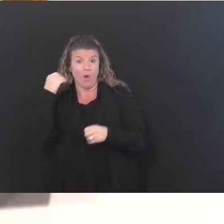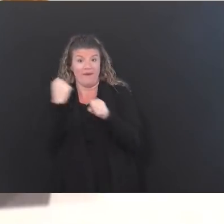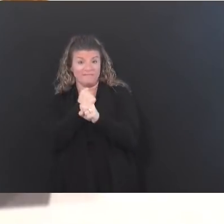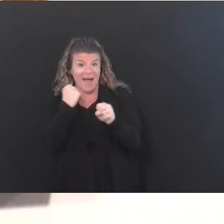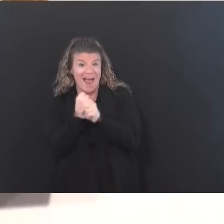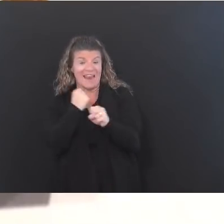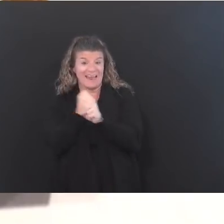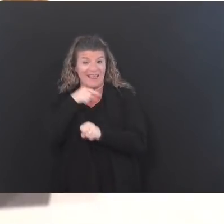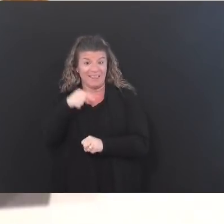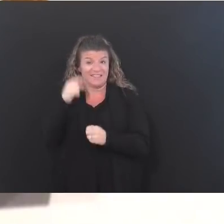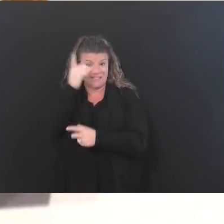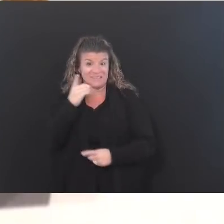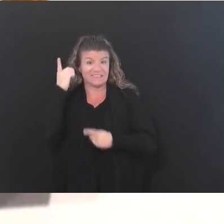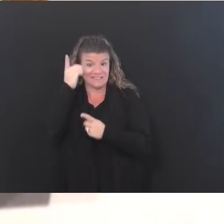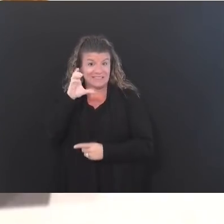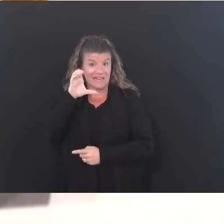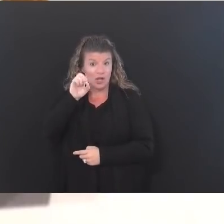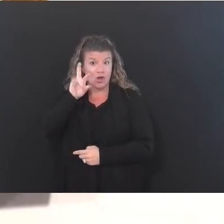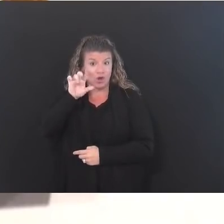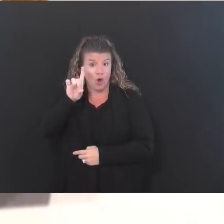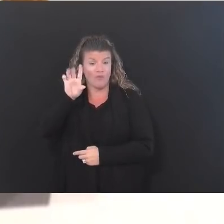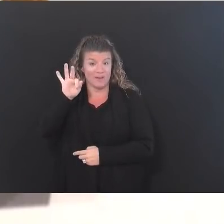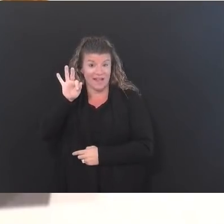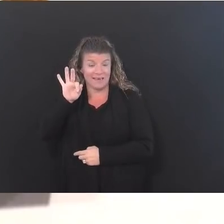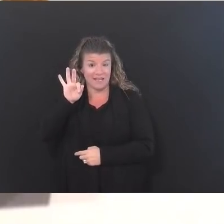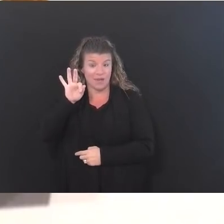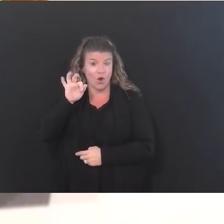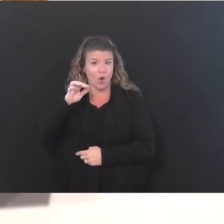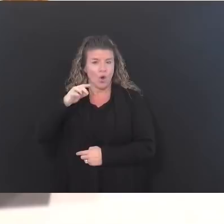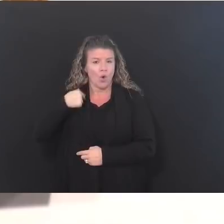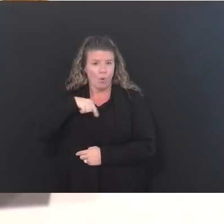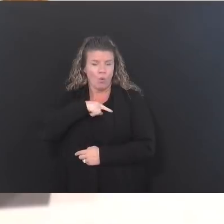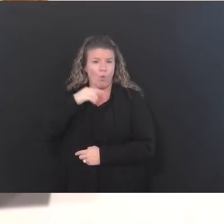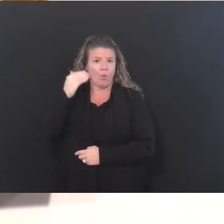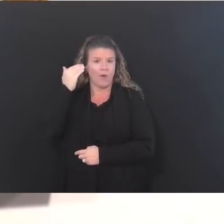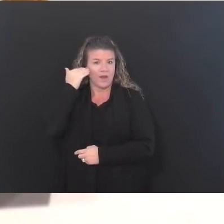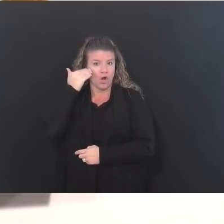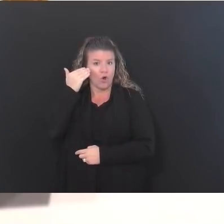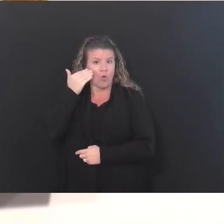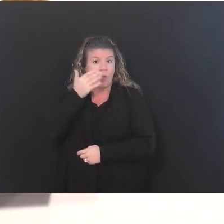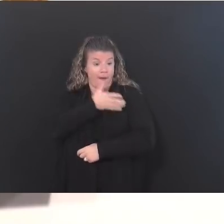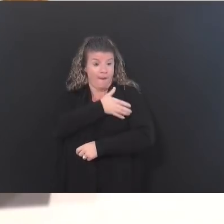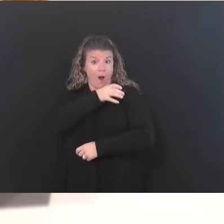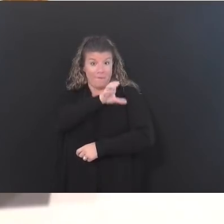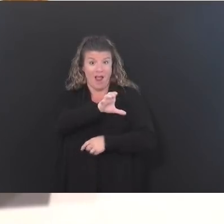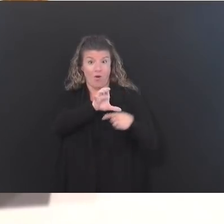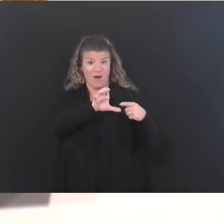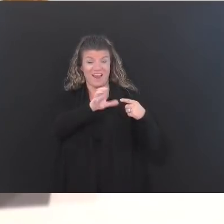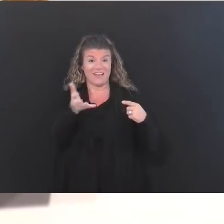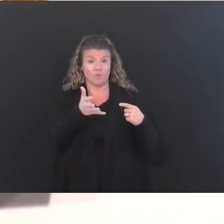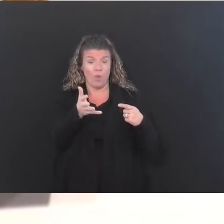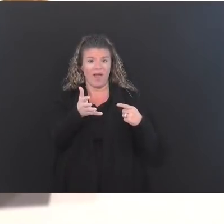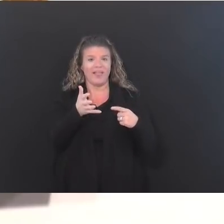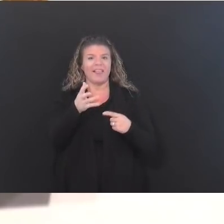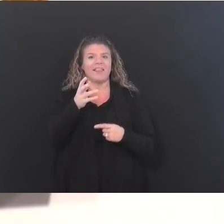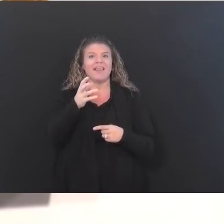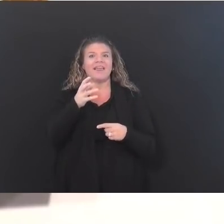winning is the fact that our power is to starve this virus. The virus